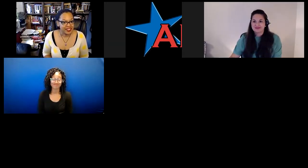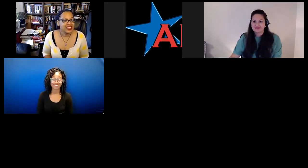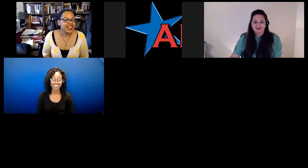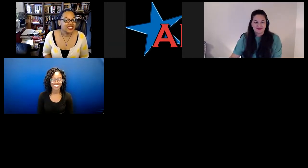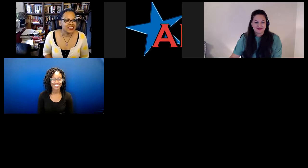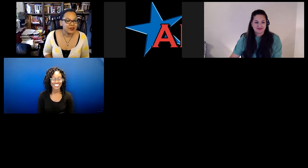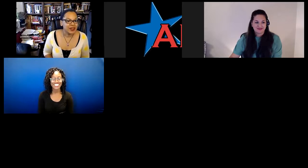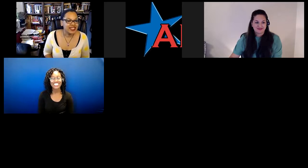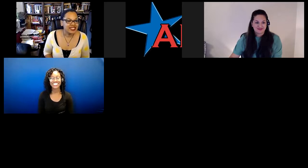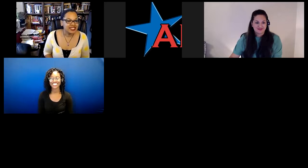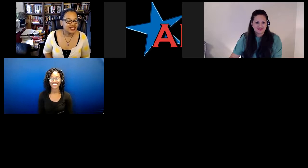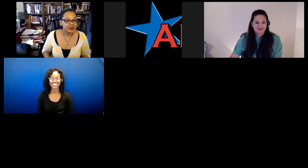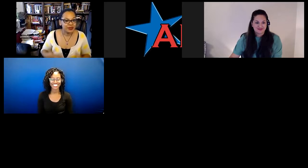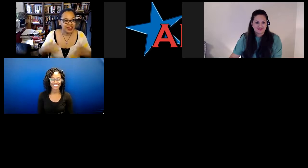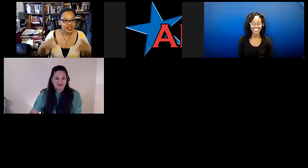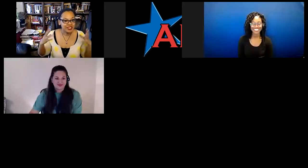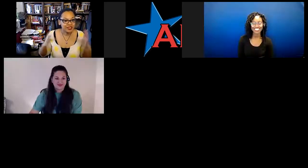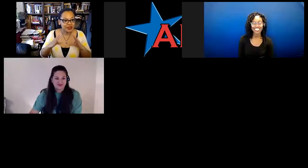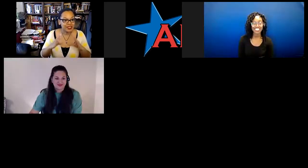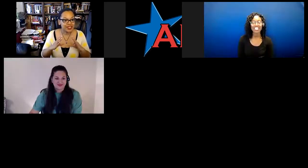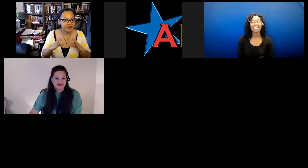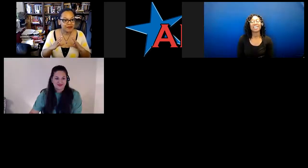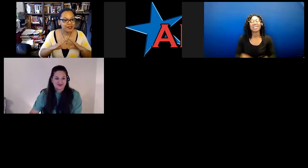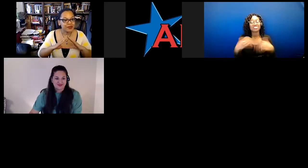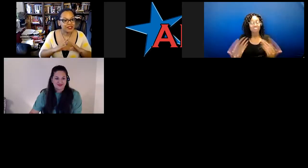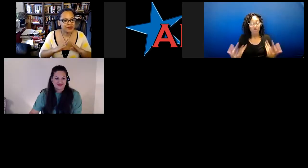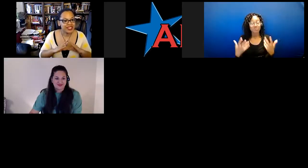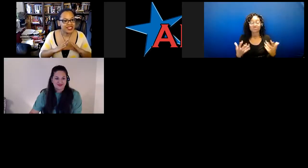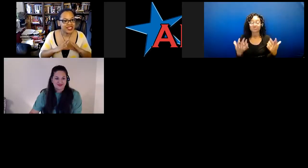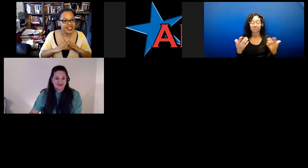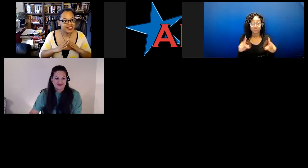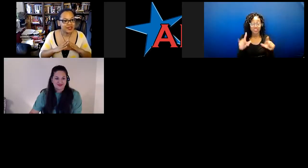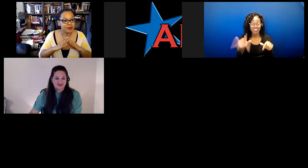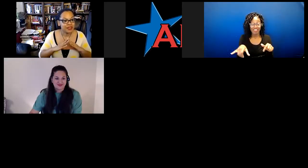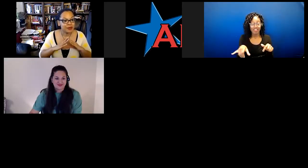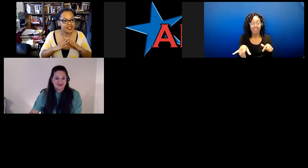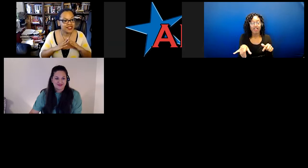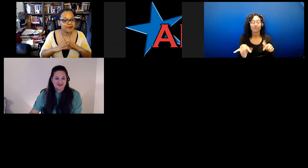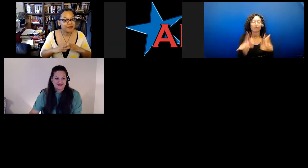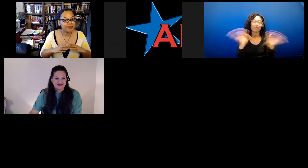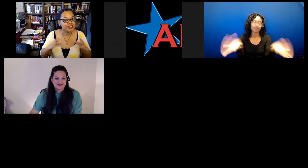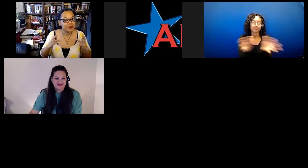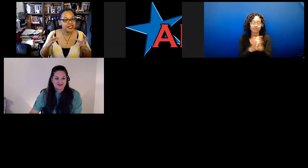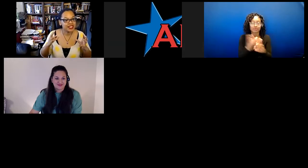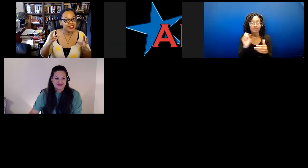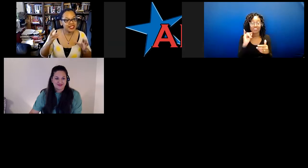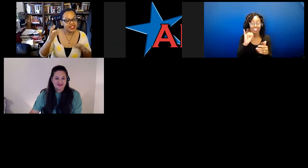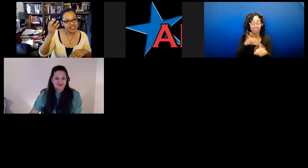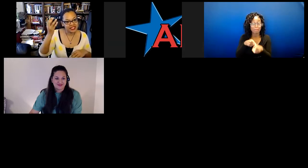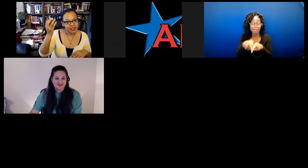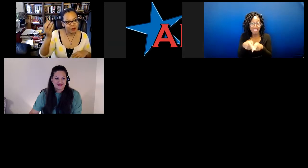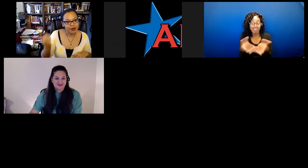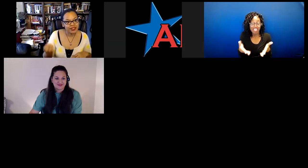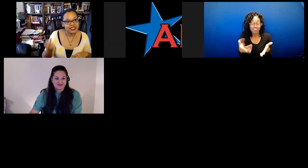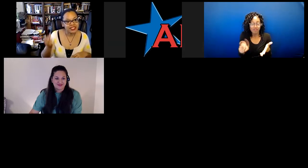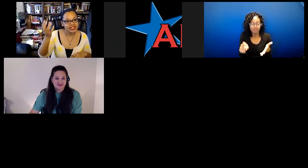Okay, and so as you do that, the reason why I say that is the main piece is because things